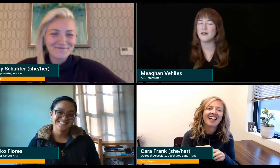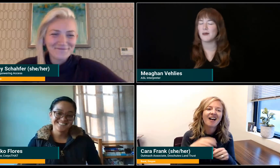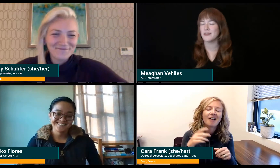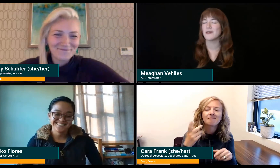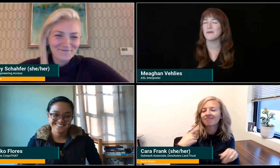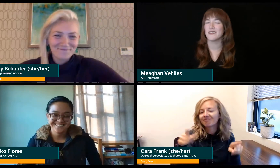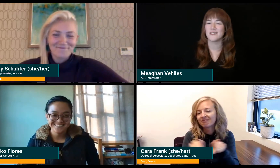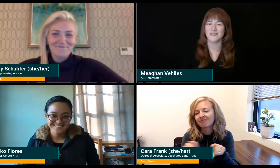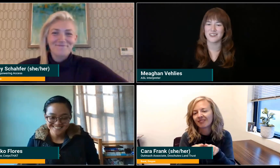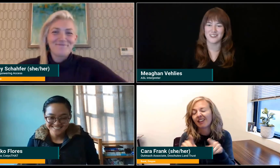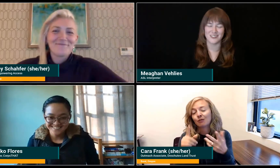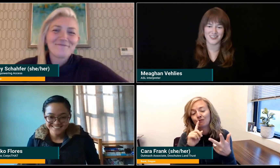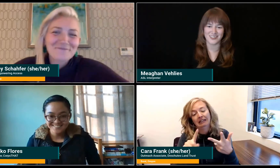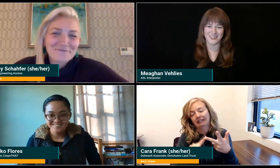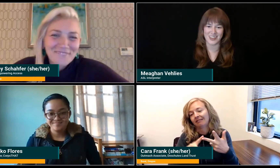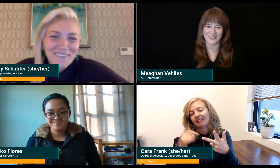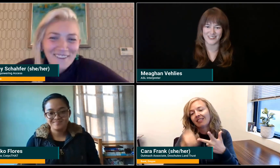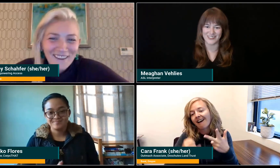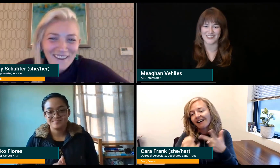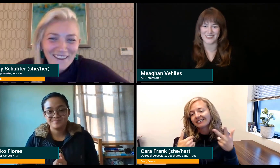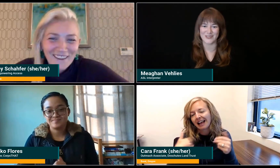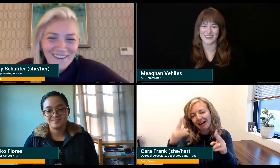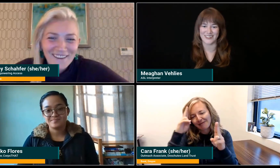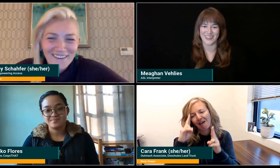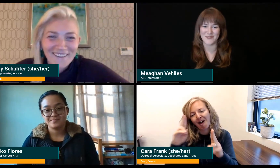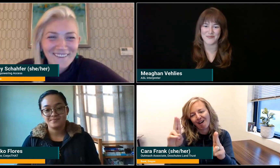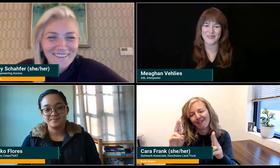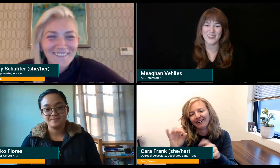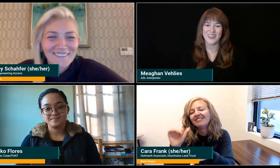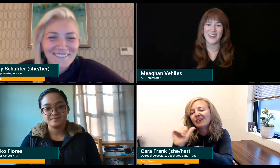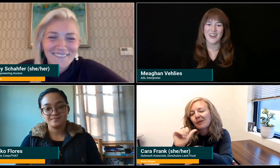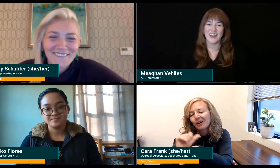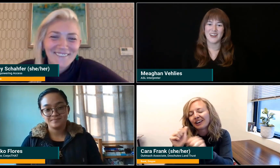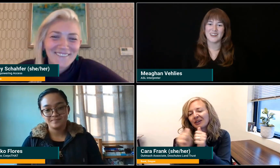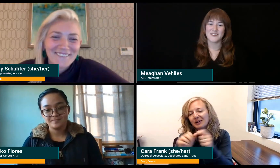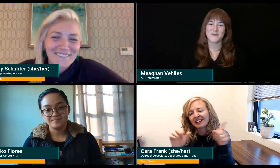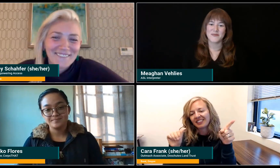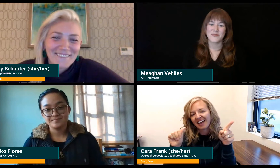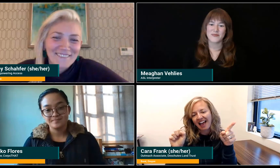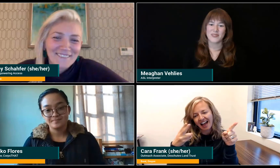I'm a little competitive, in case you haven't noticed, so that's why I know that.